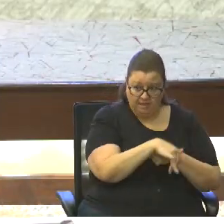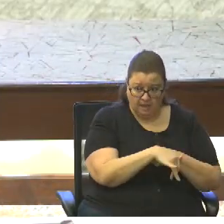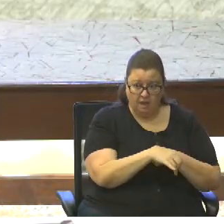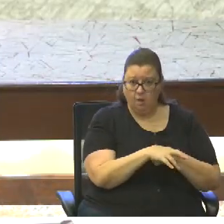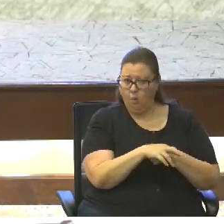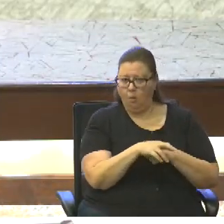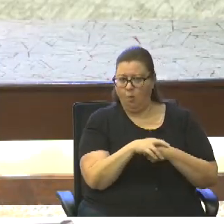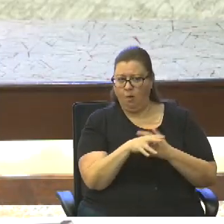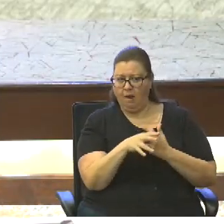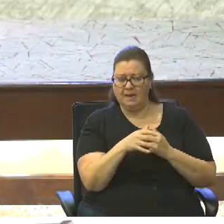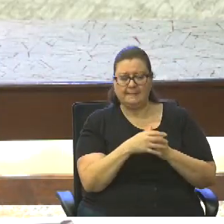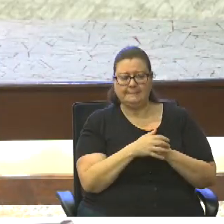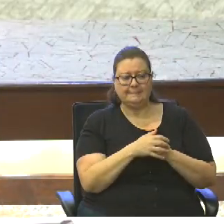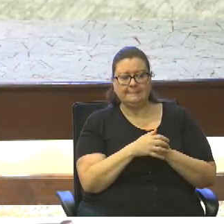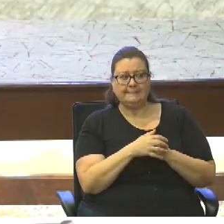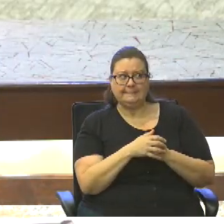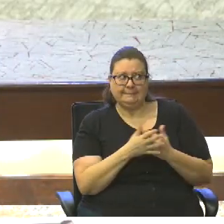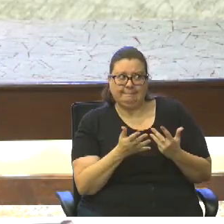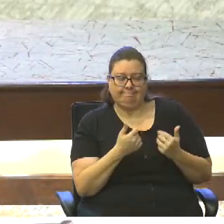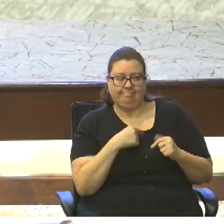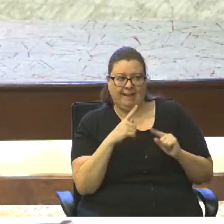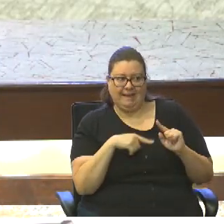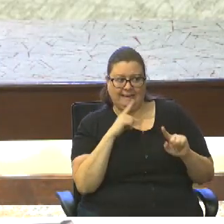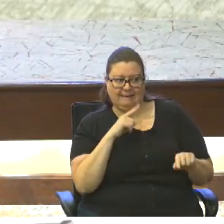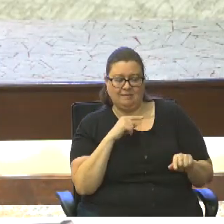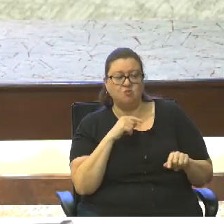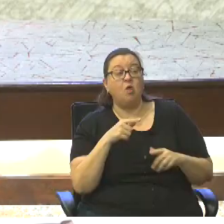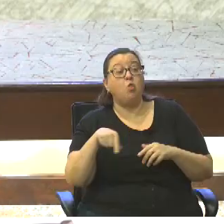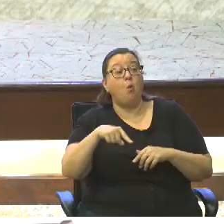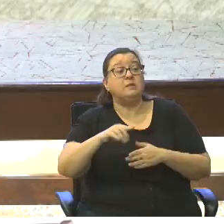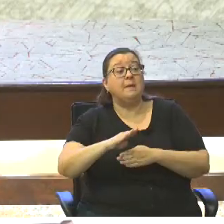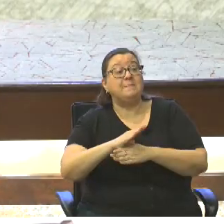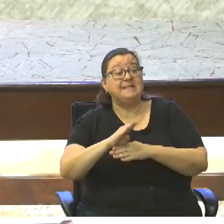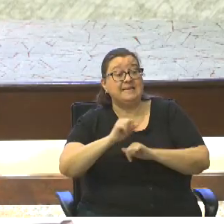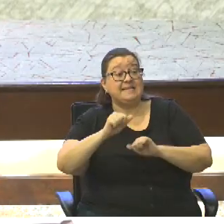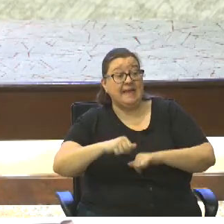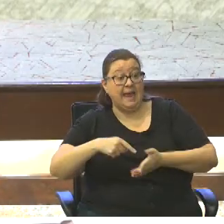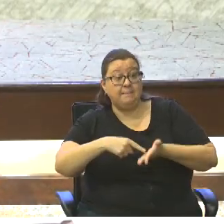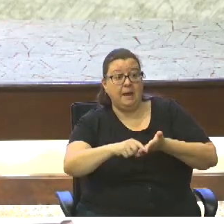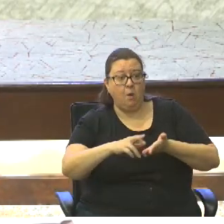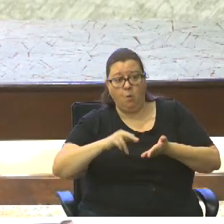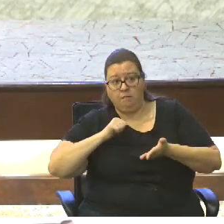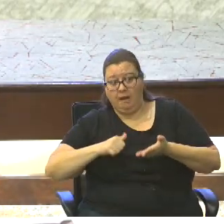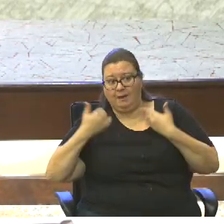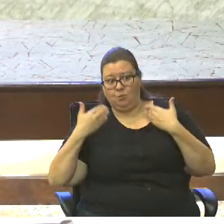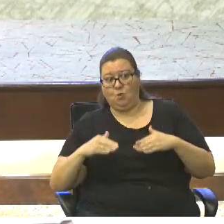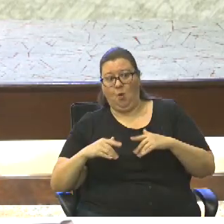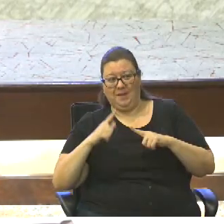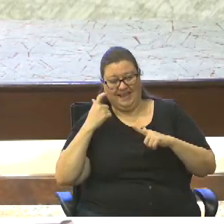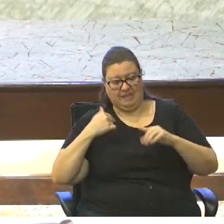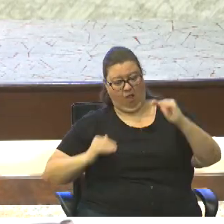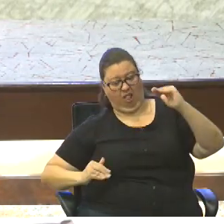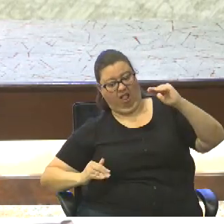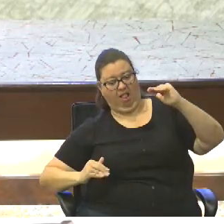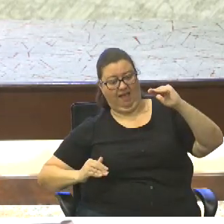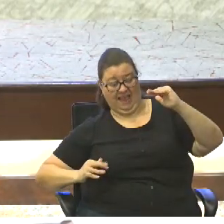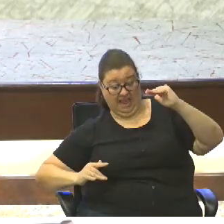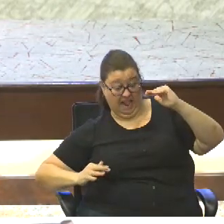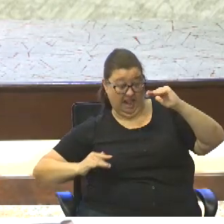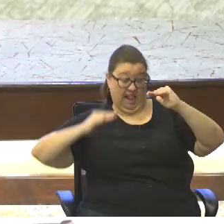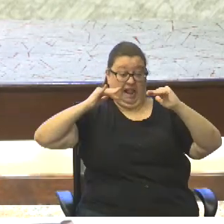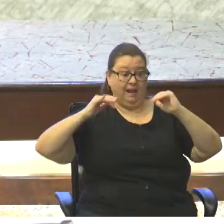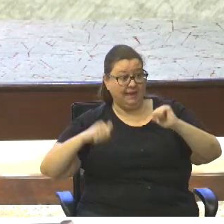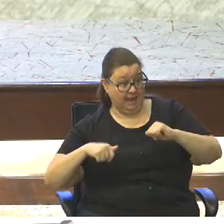I don't know that I can say at this point in time what those businesses are or are not able to absorb. I suspect that as you start